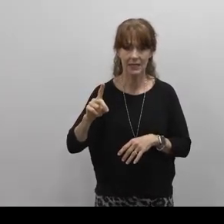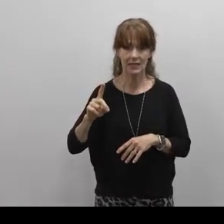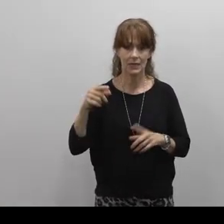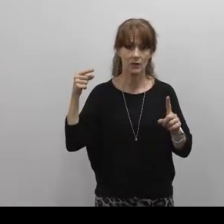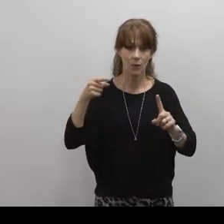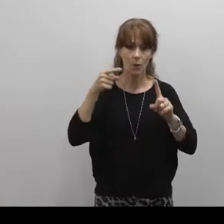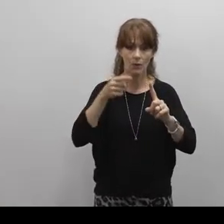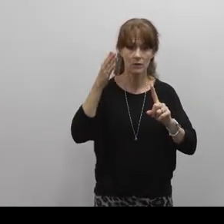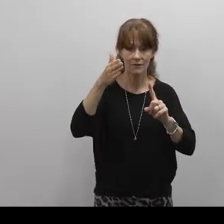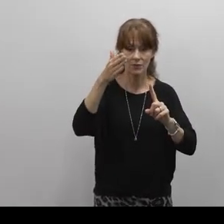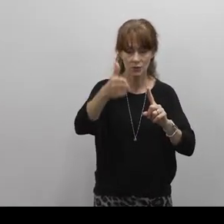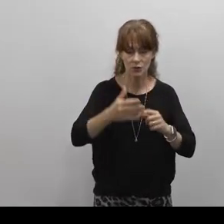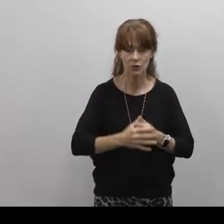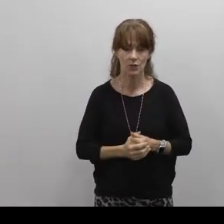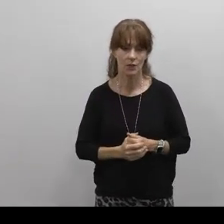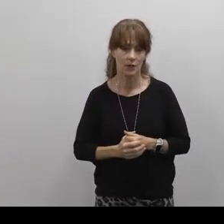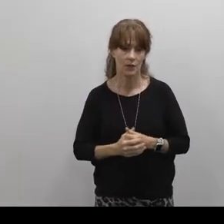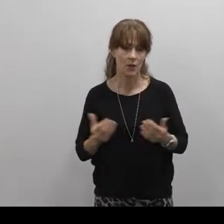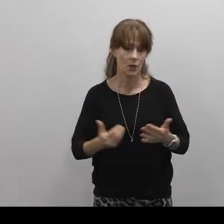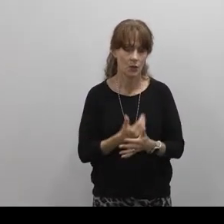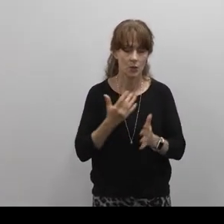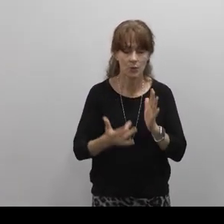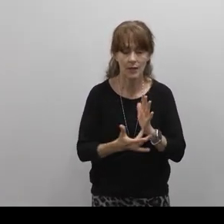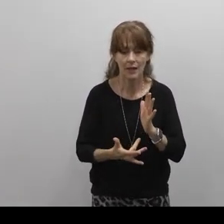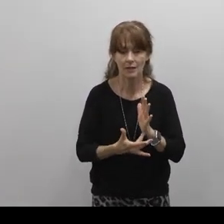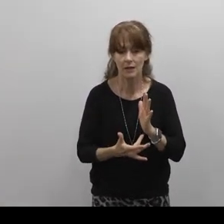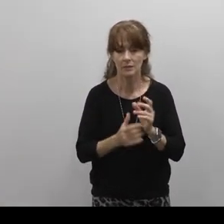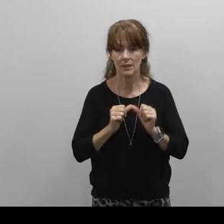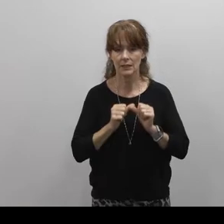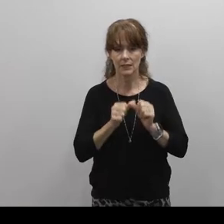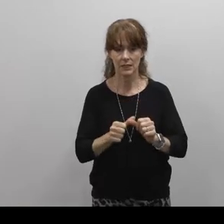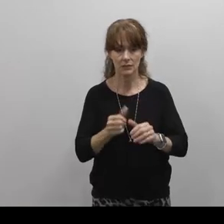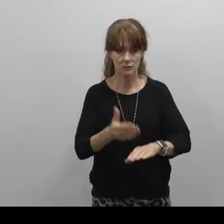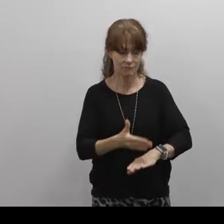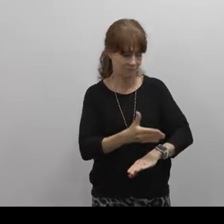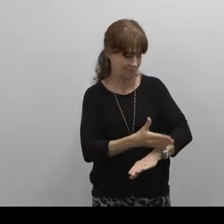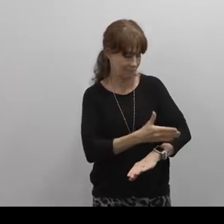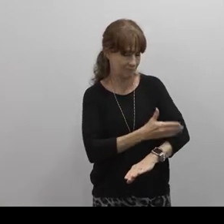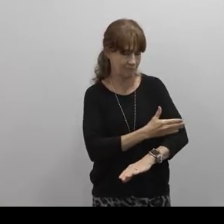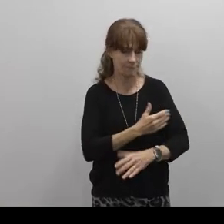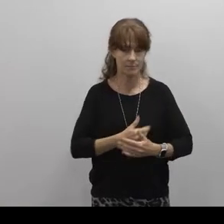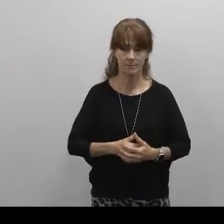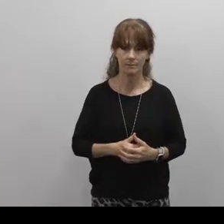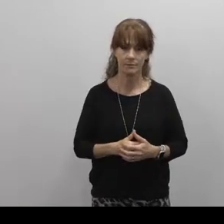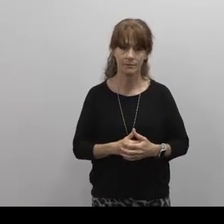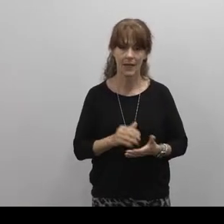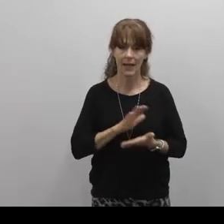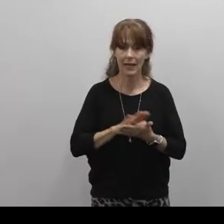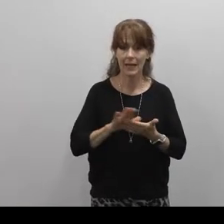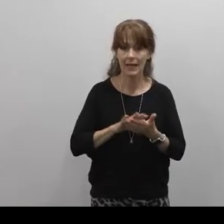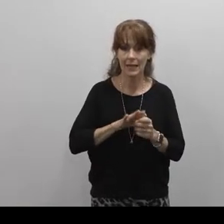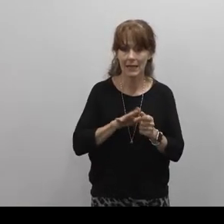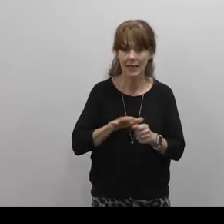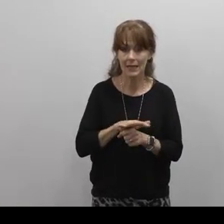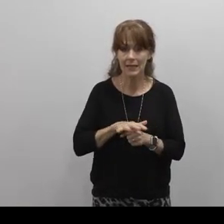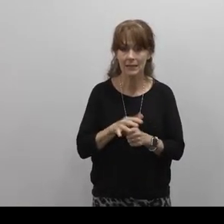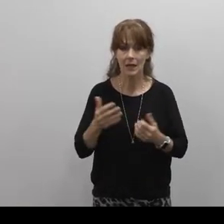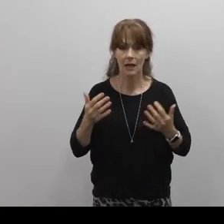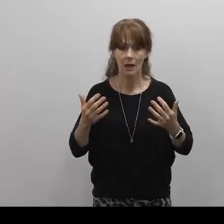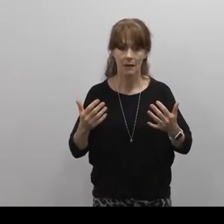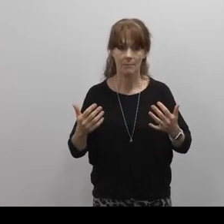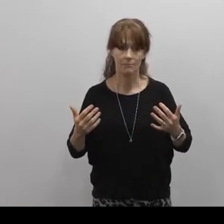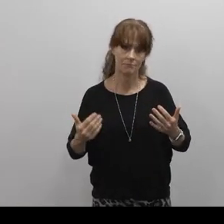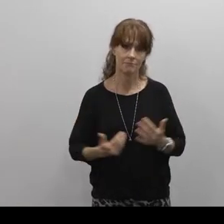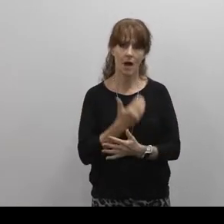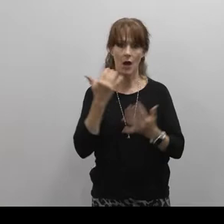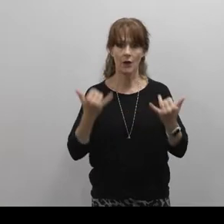us towards the future. New technology as that continues to advance. Clean spaces, modern spaces, you know, things